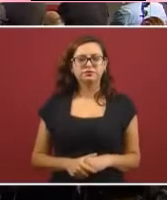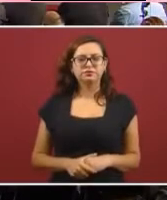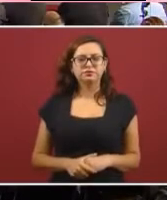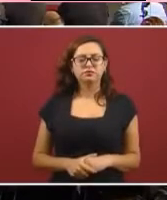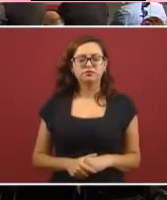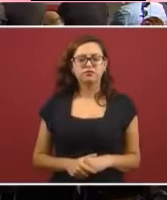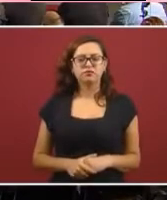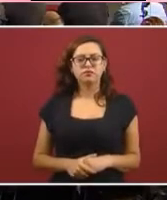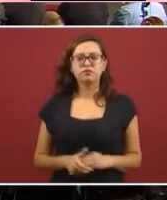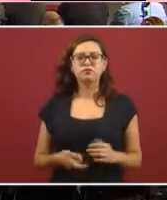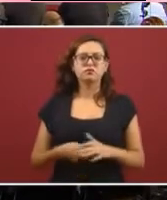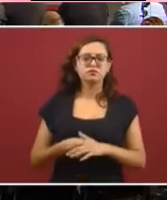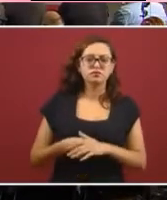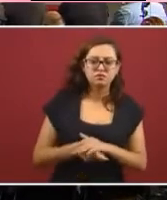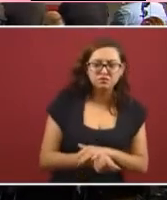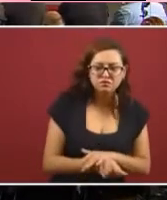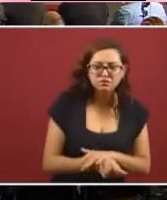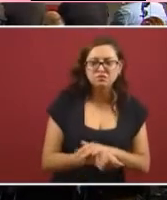Or an extortion